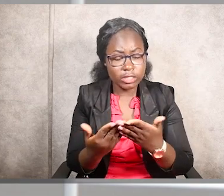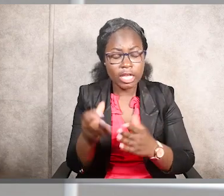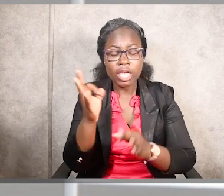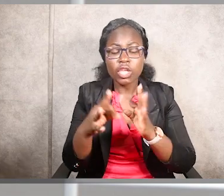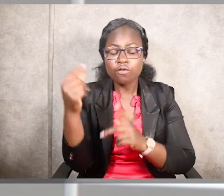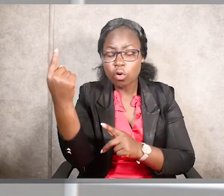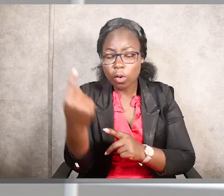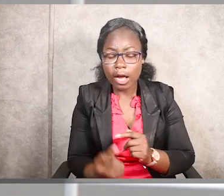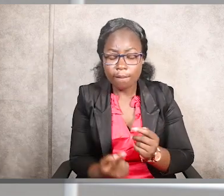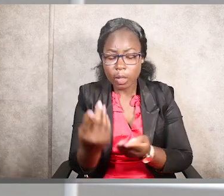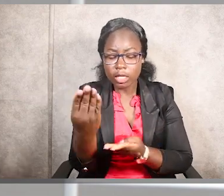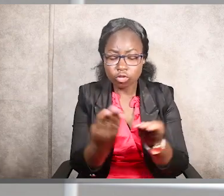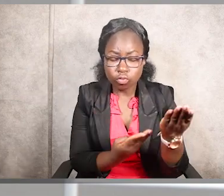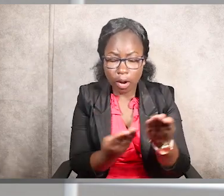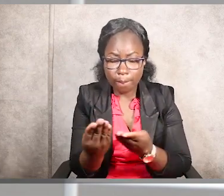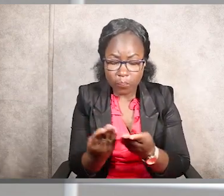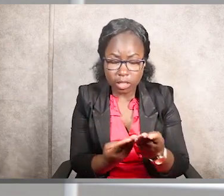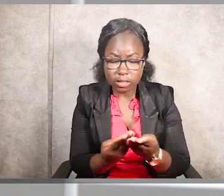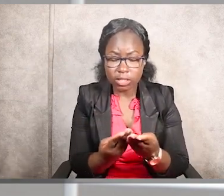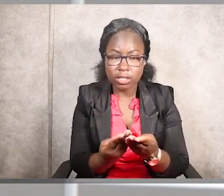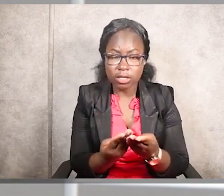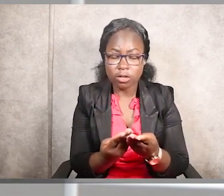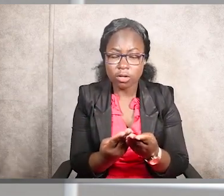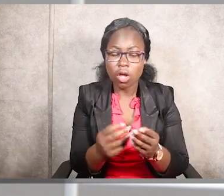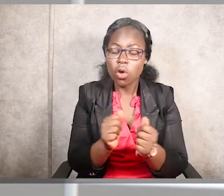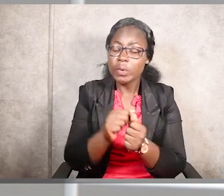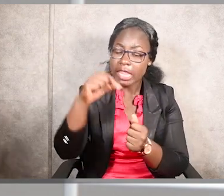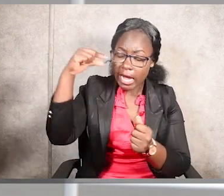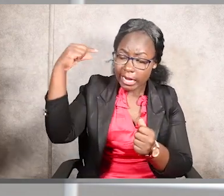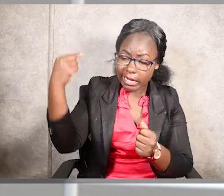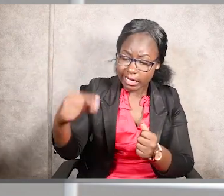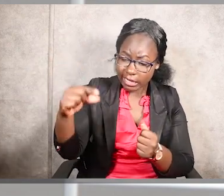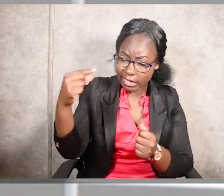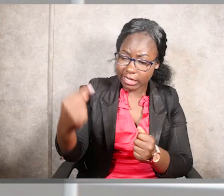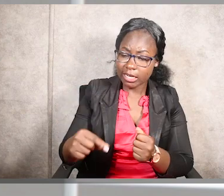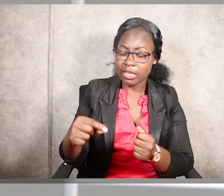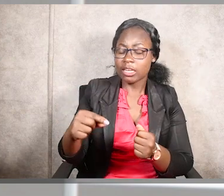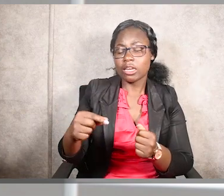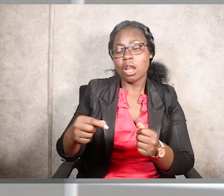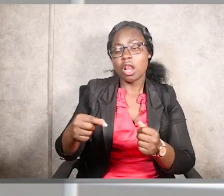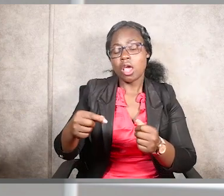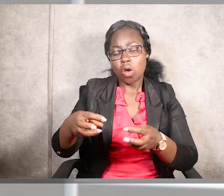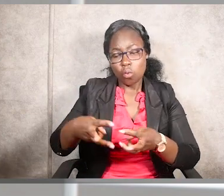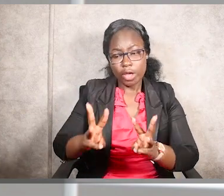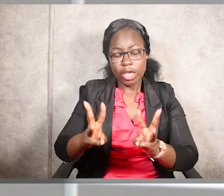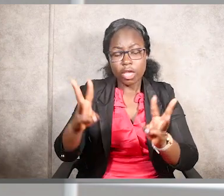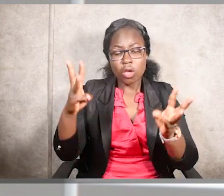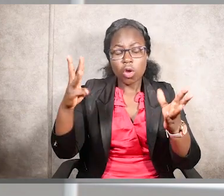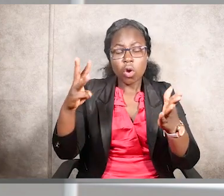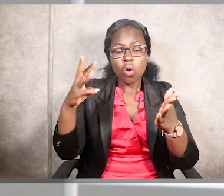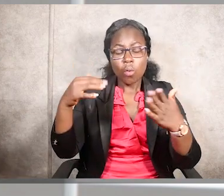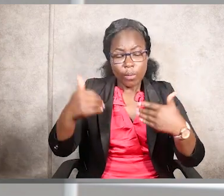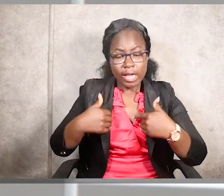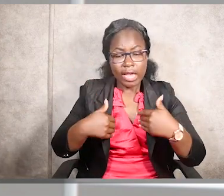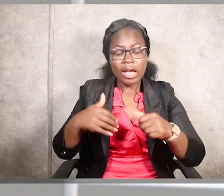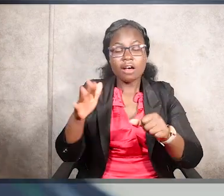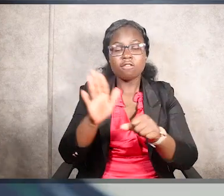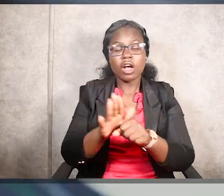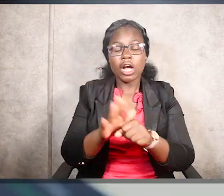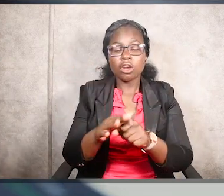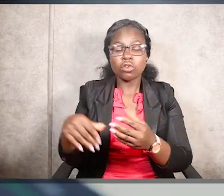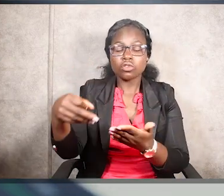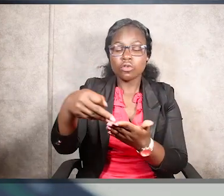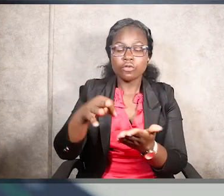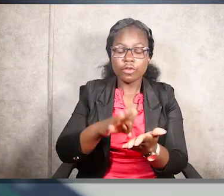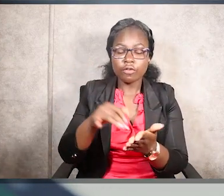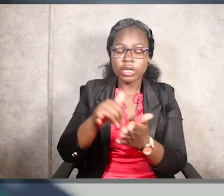in business, if you engage it with a green aspect, there is a number of funding, or quite a bit of funding, that is coming